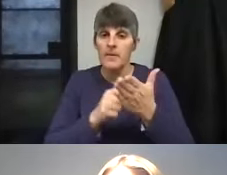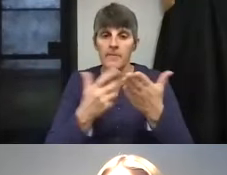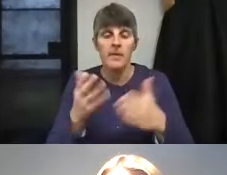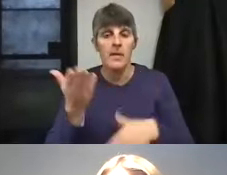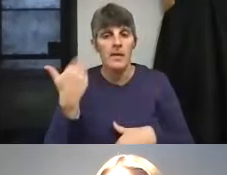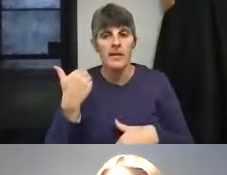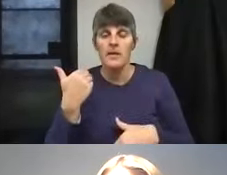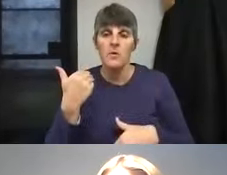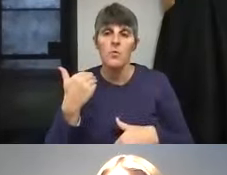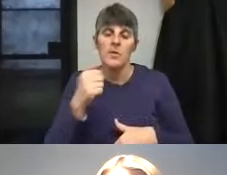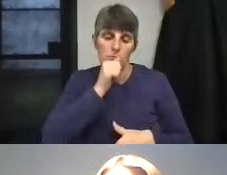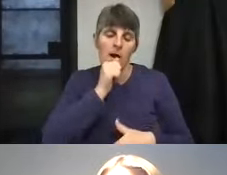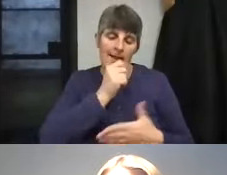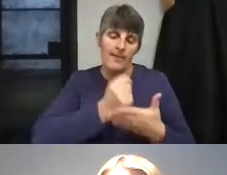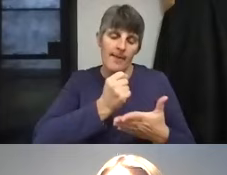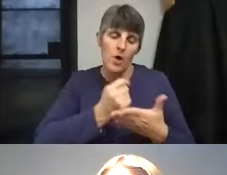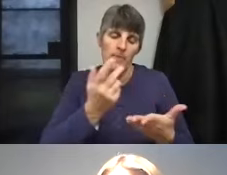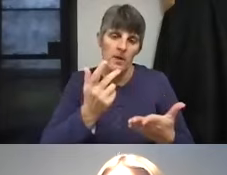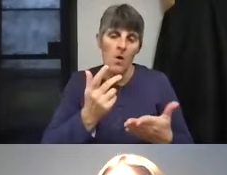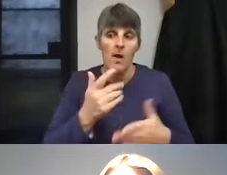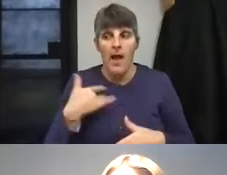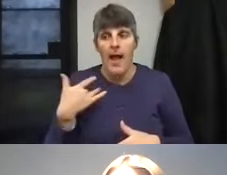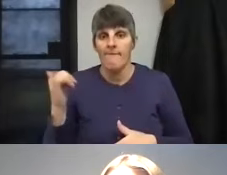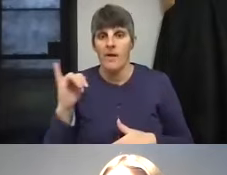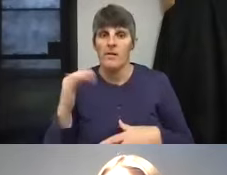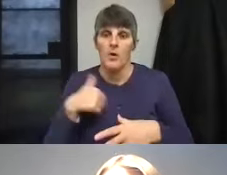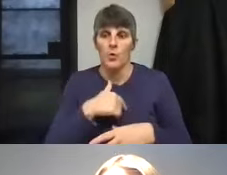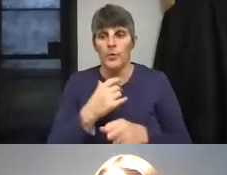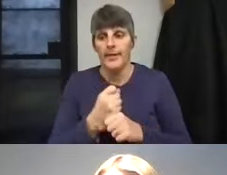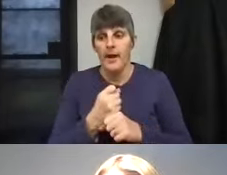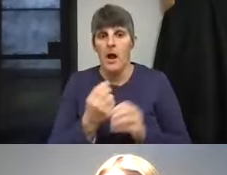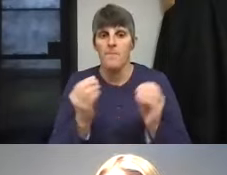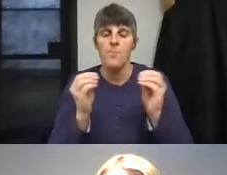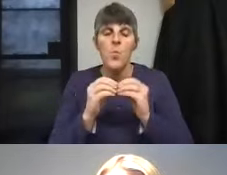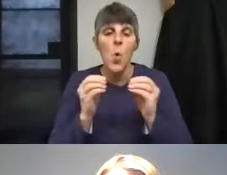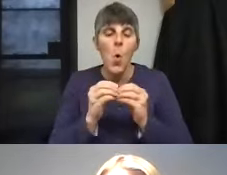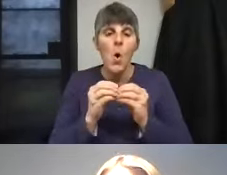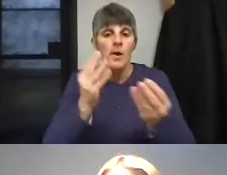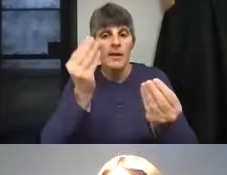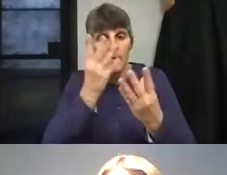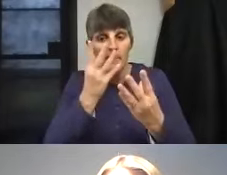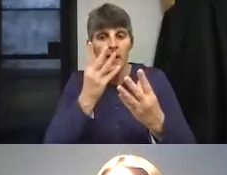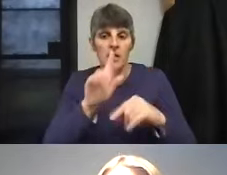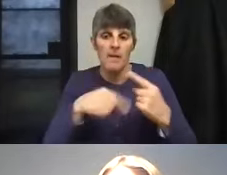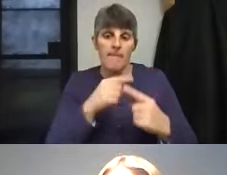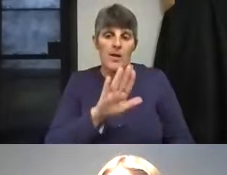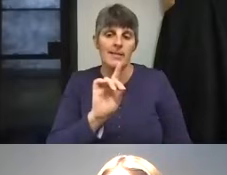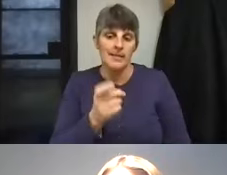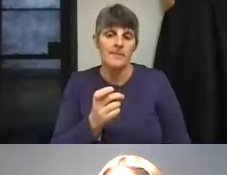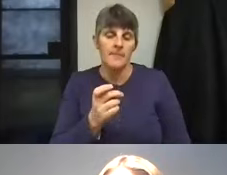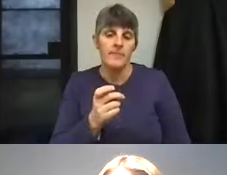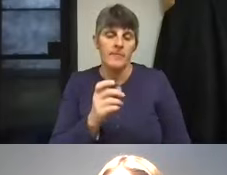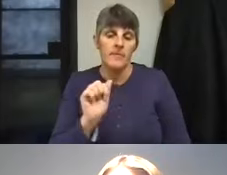was through private therapy, though. I felt like we got more information on his diet, on him